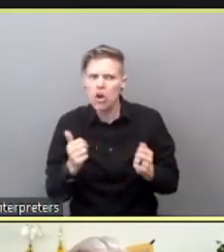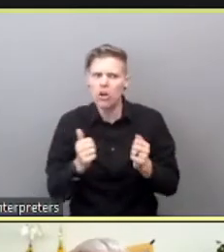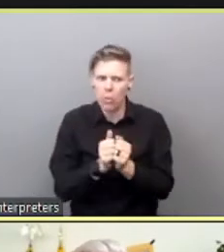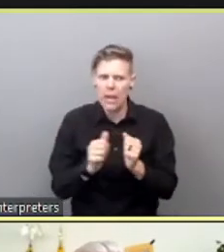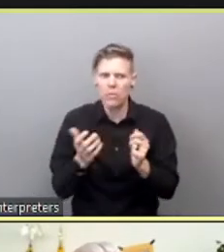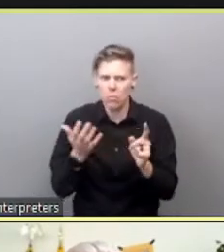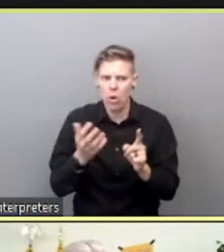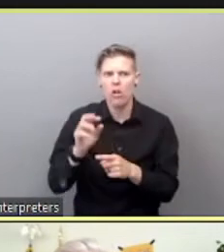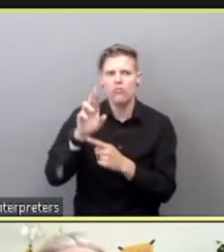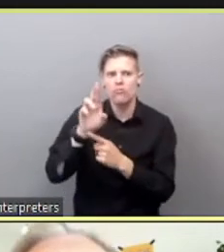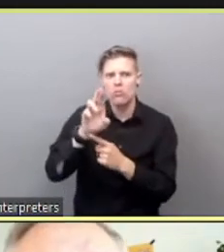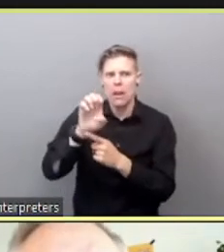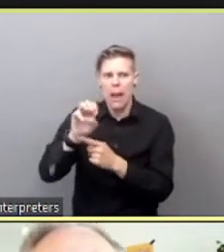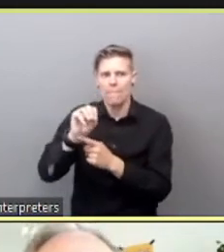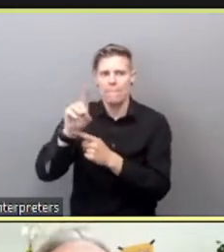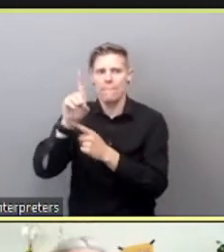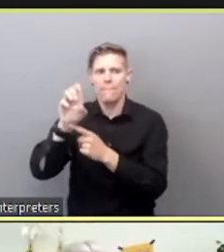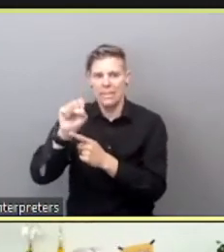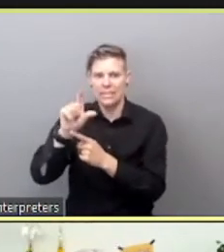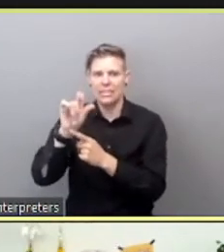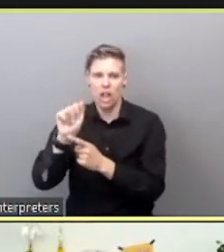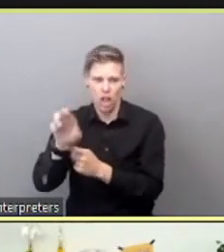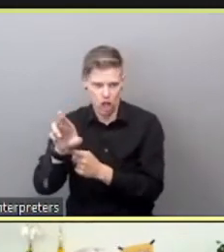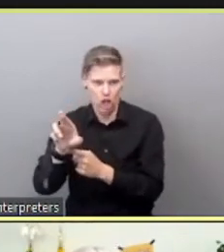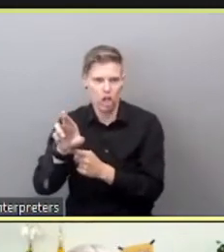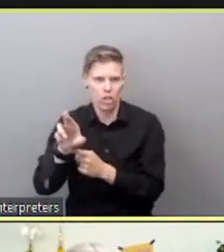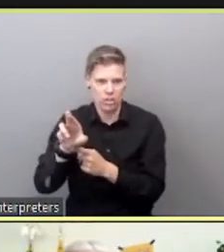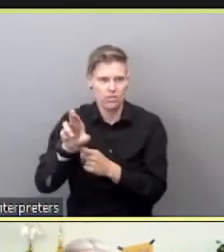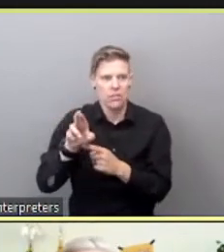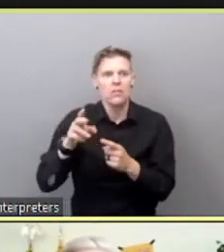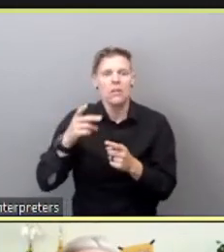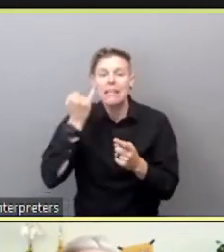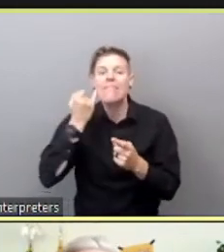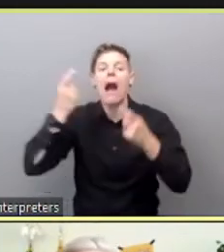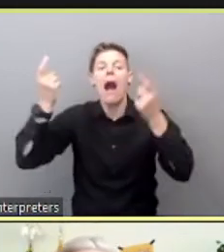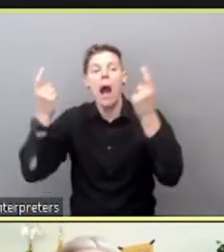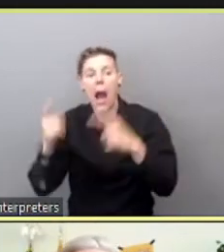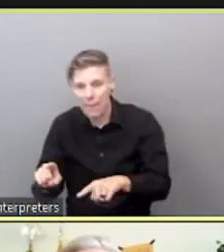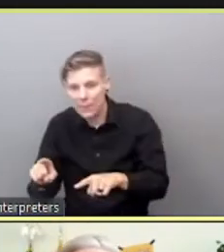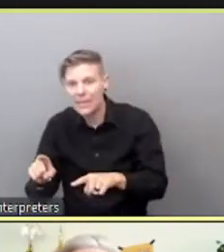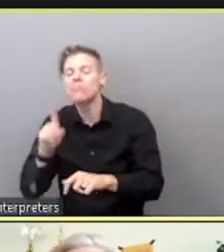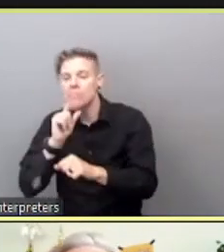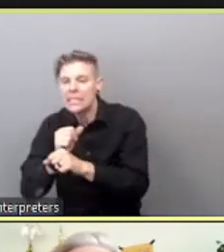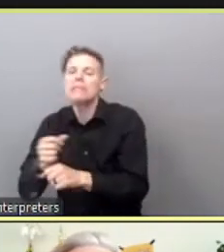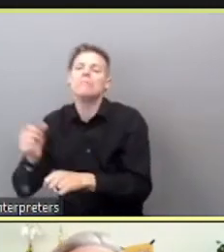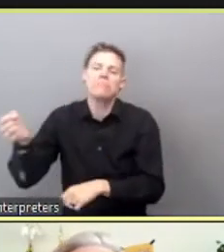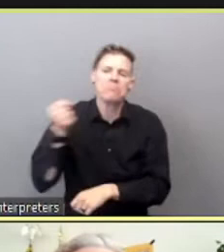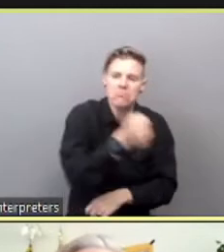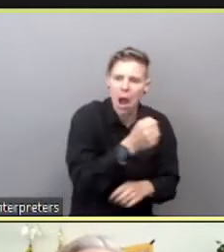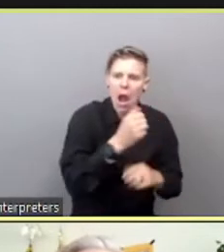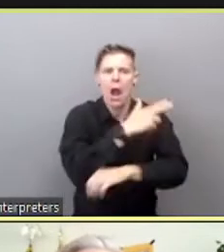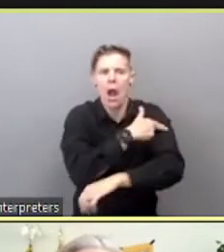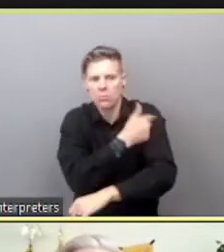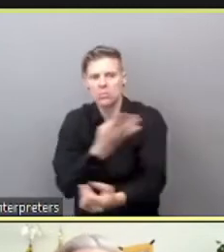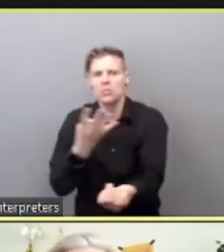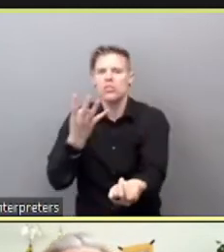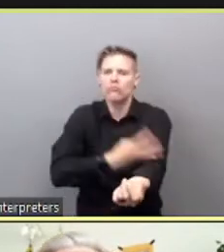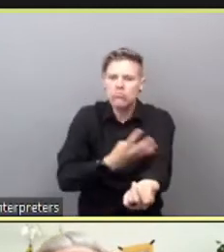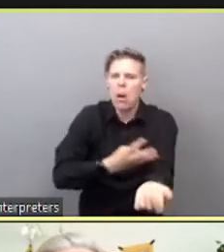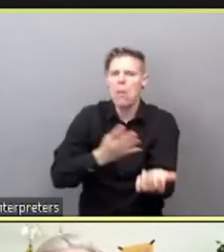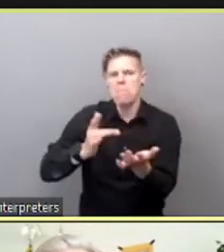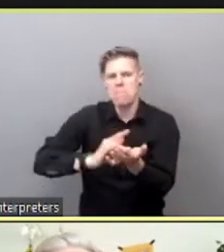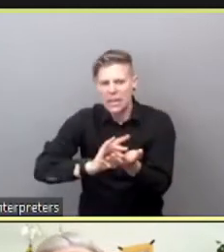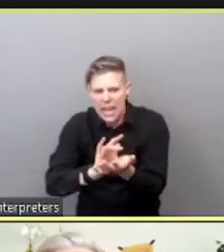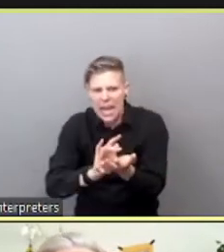to the hospital, an anti-COVID medication. And those numbers of treatments